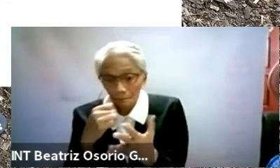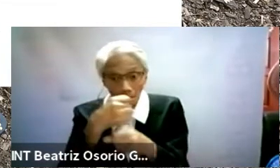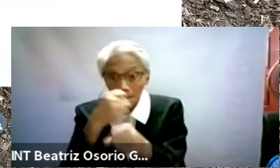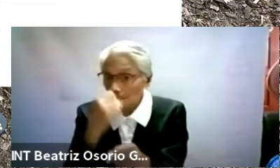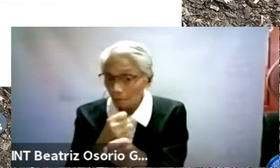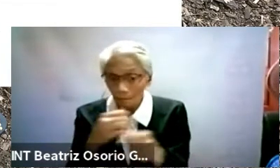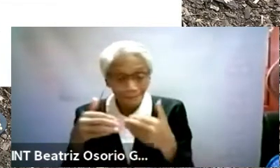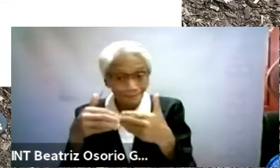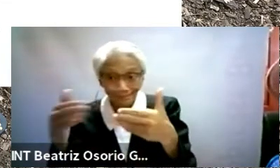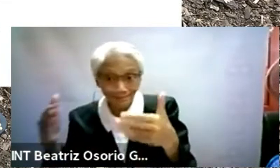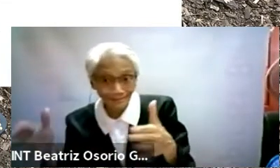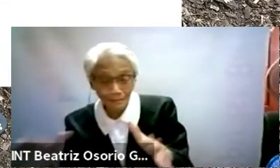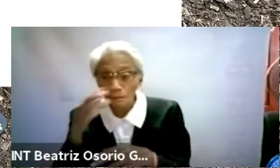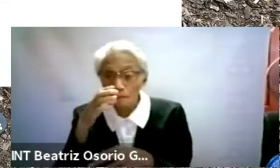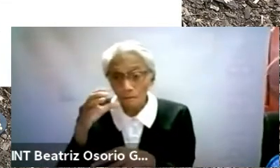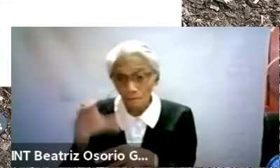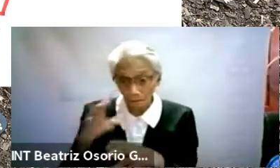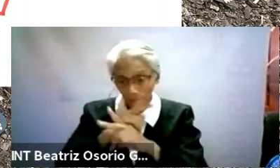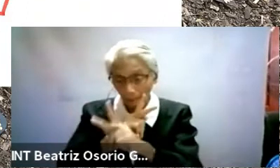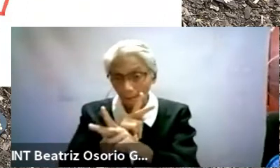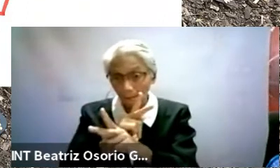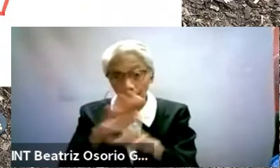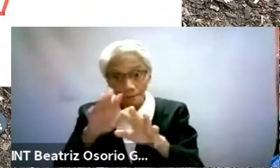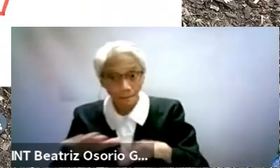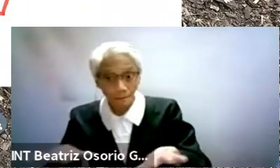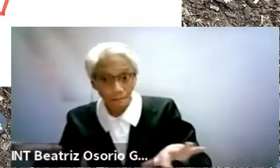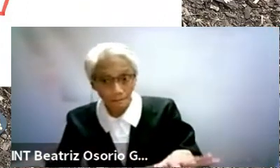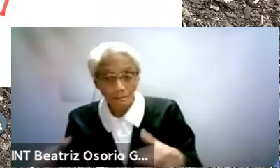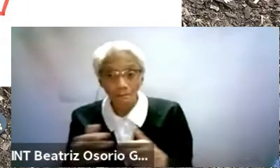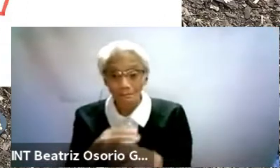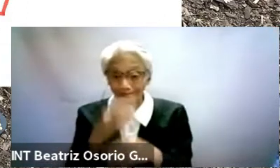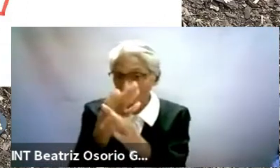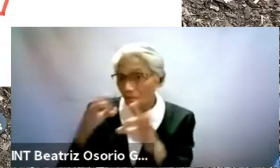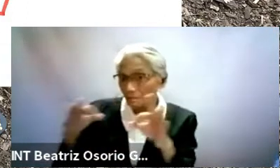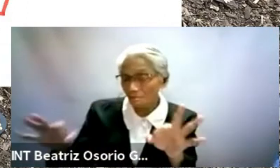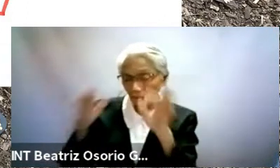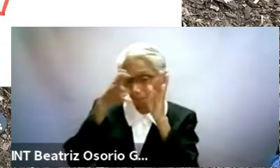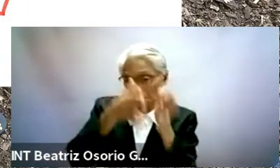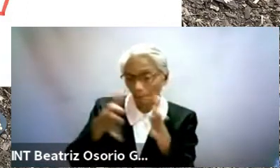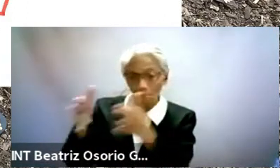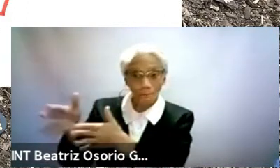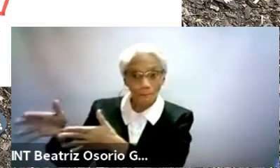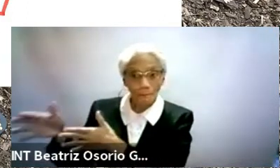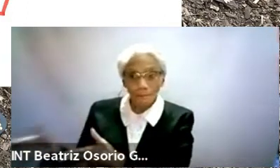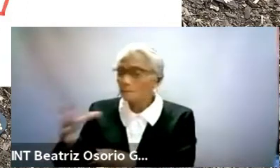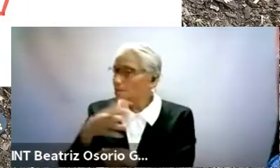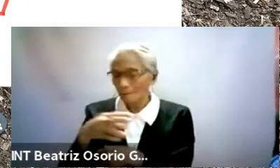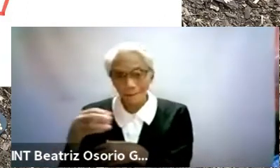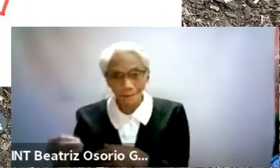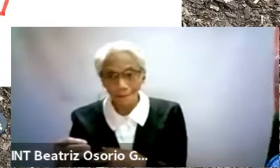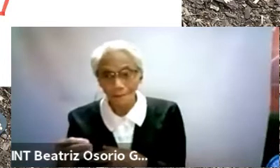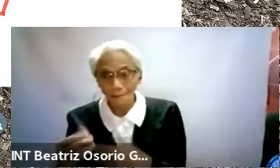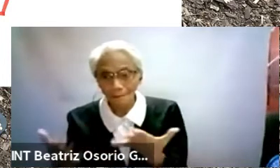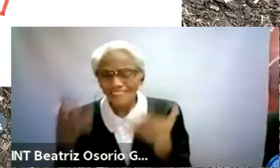so protectionist that children's civil rights and freedoms are neglected. And I'm aware that